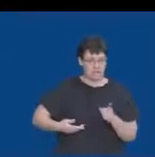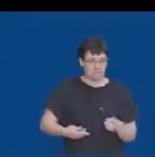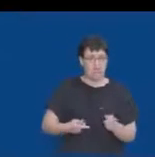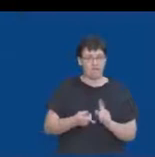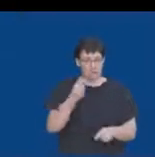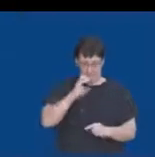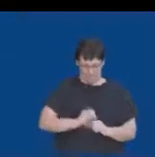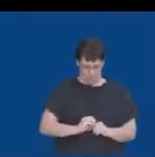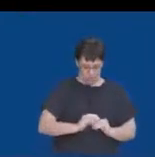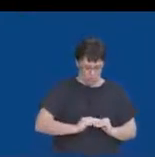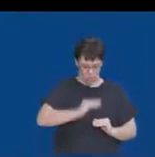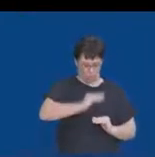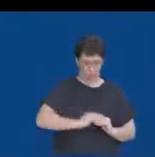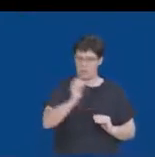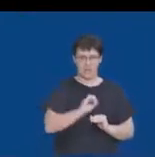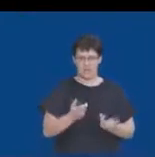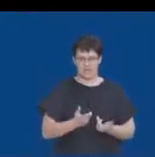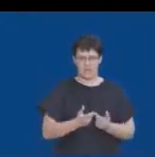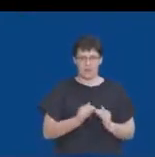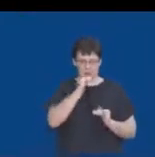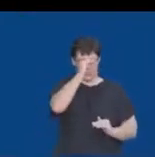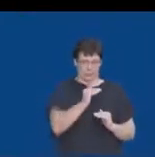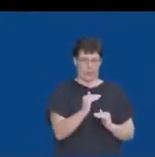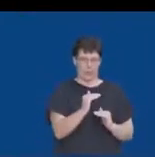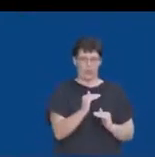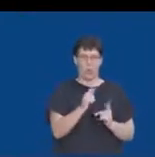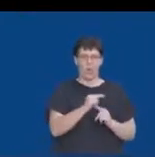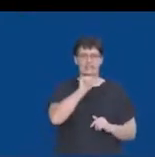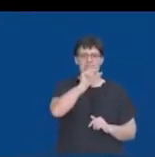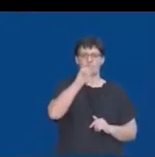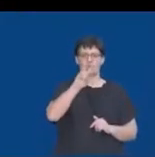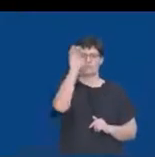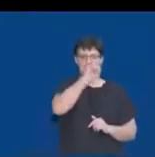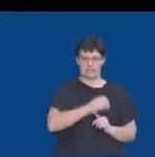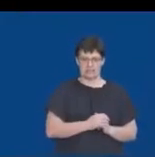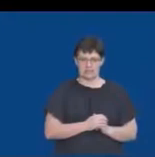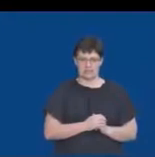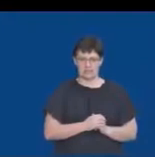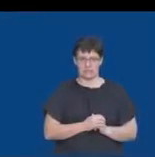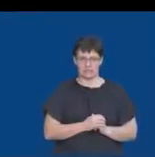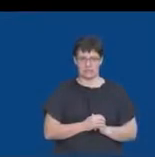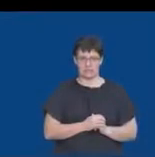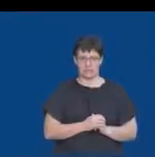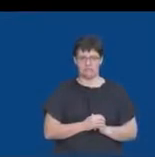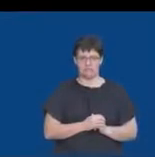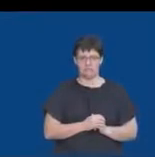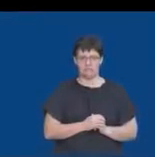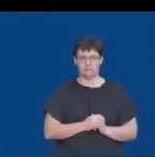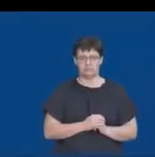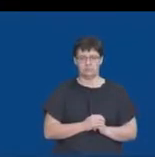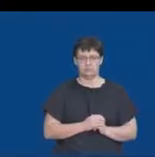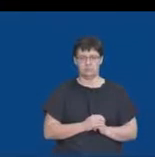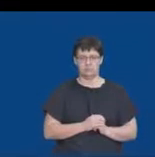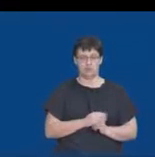from 0, my bar is very small because this was just 62. I'm actually going to just erase that.